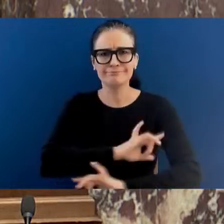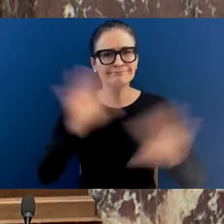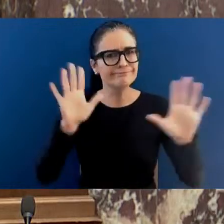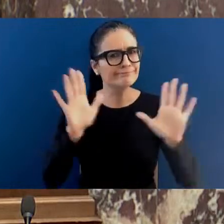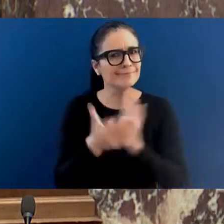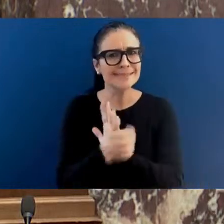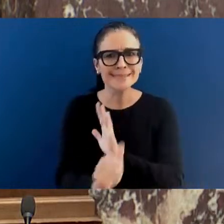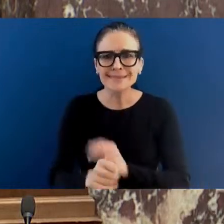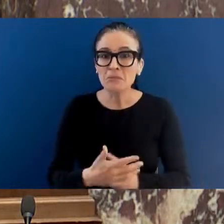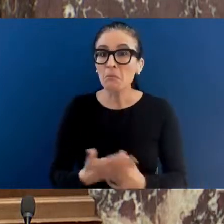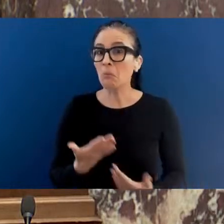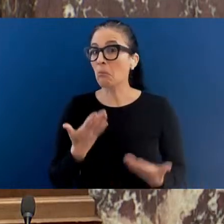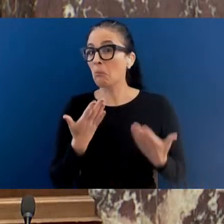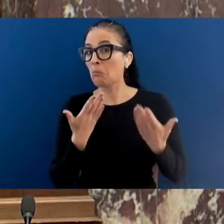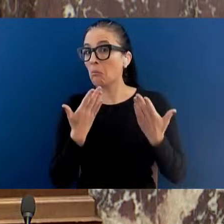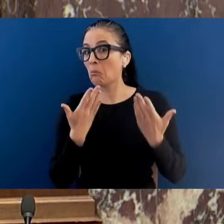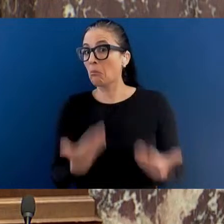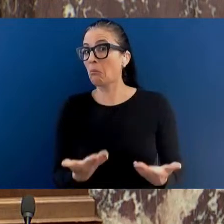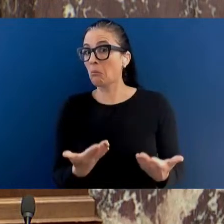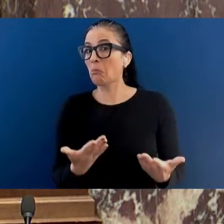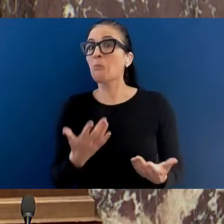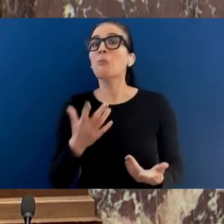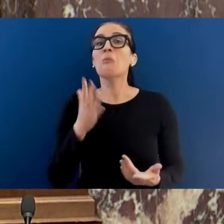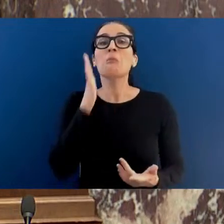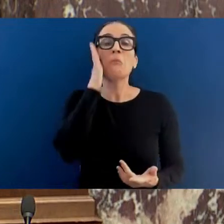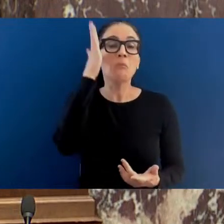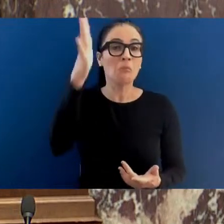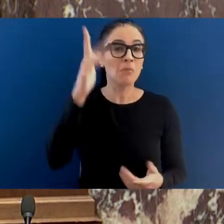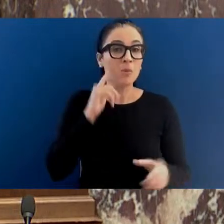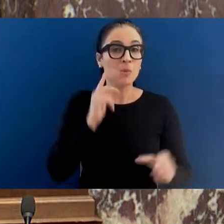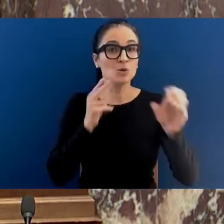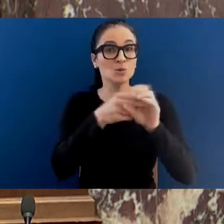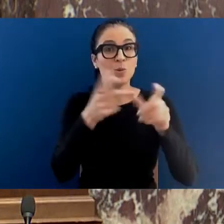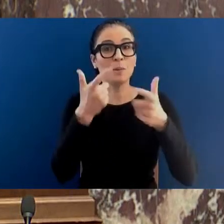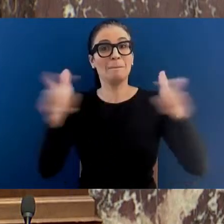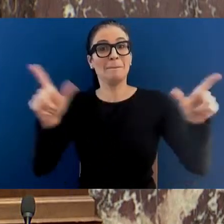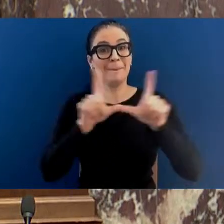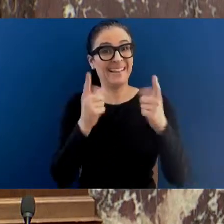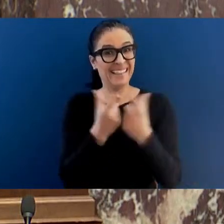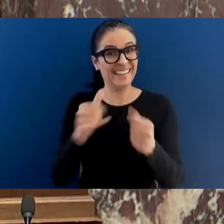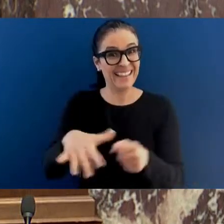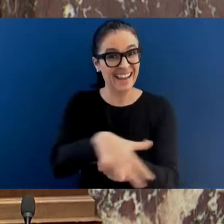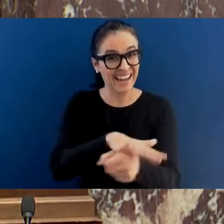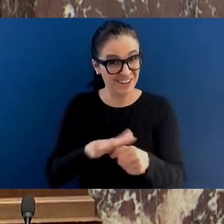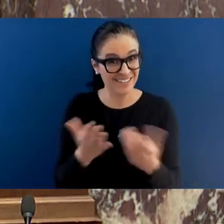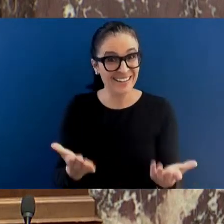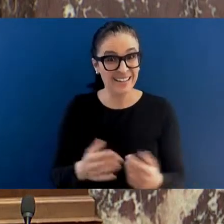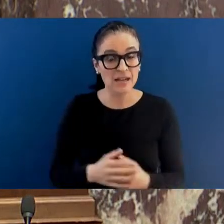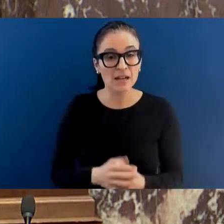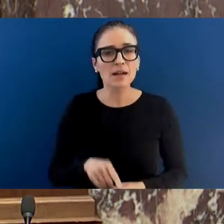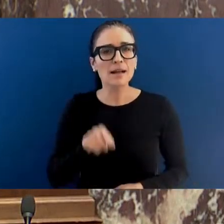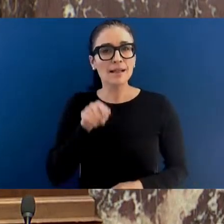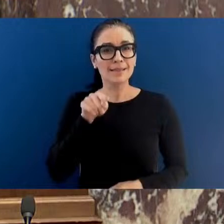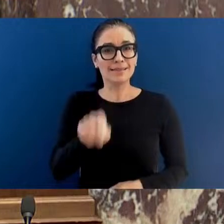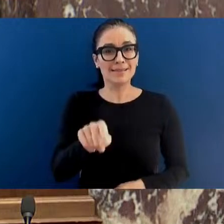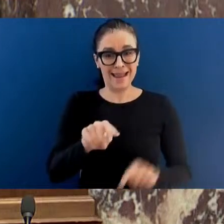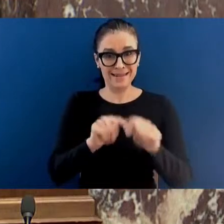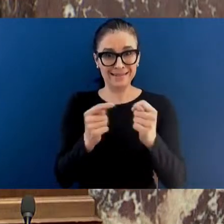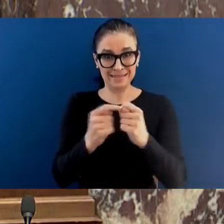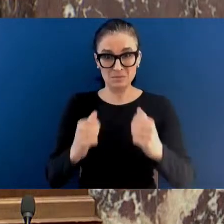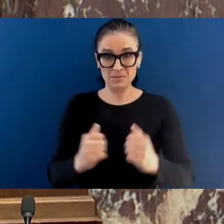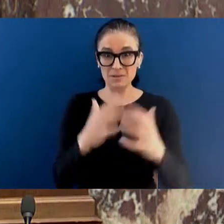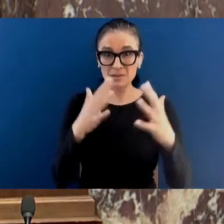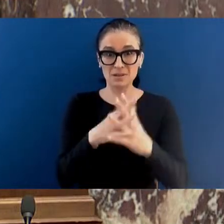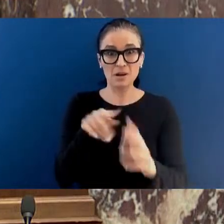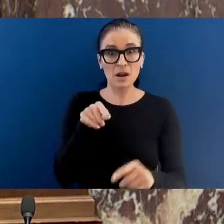brighter educational futures. Having a team of this caliber in our city will surely drive our numbers in youth hockey